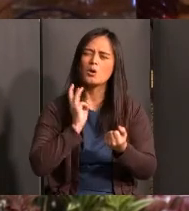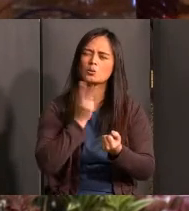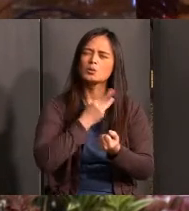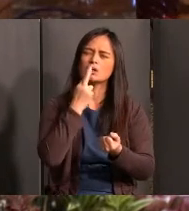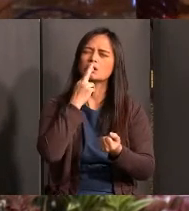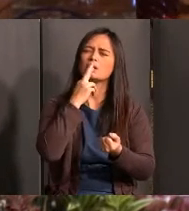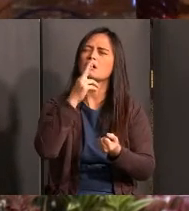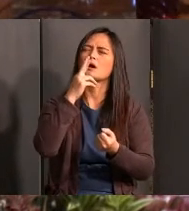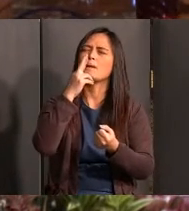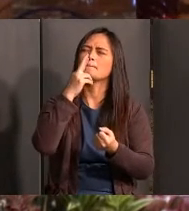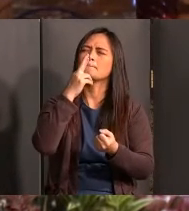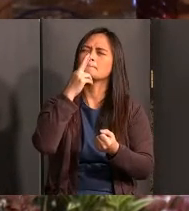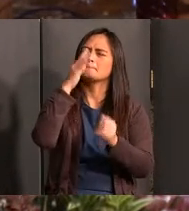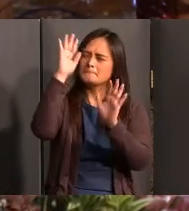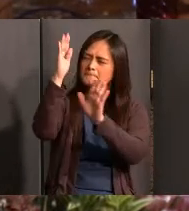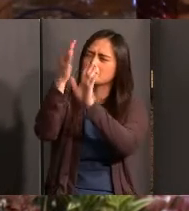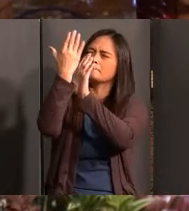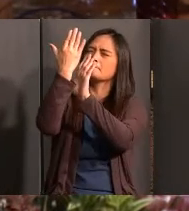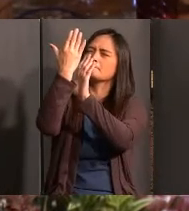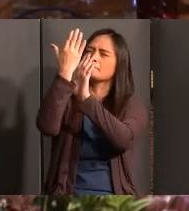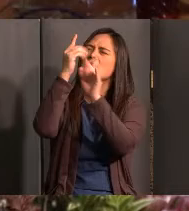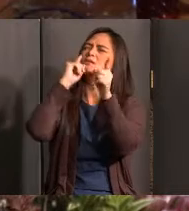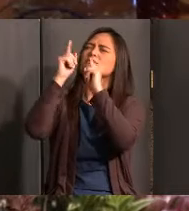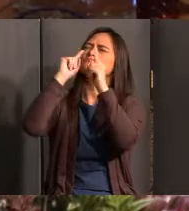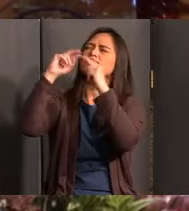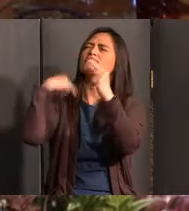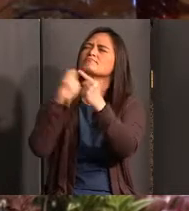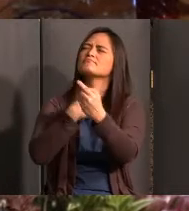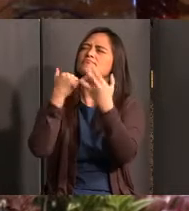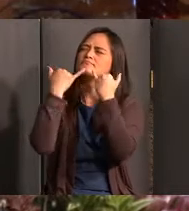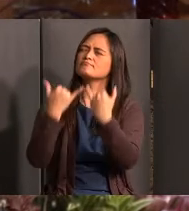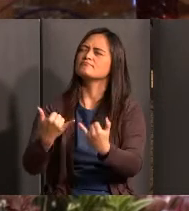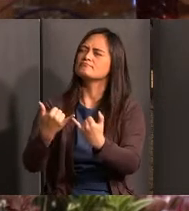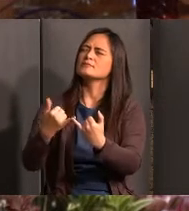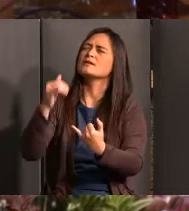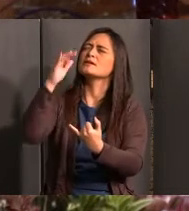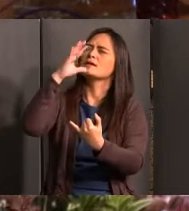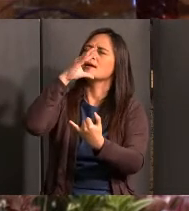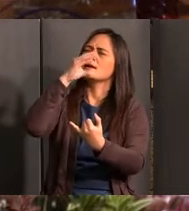Speak to us, Lord, today. And may your Spirit, Lord,